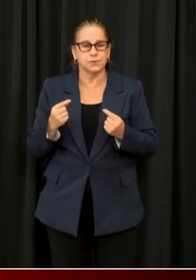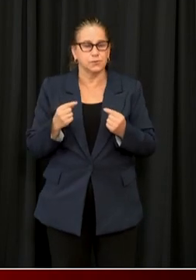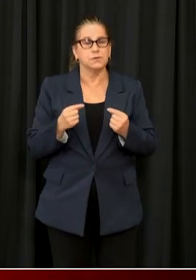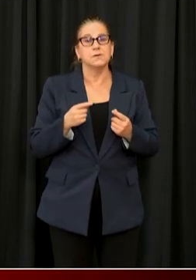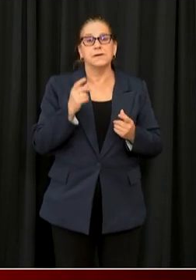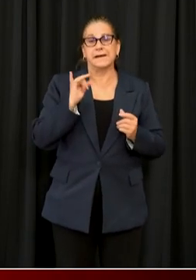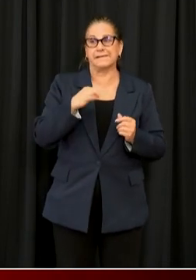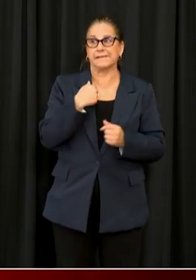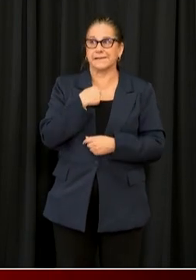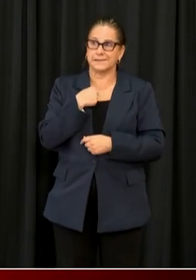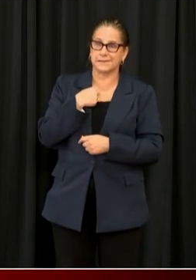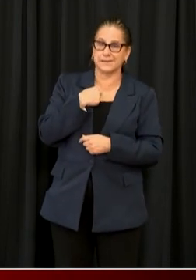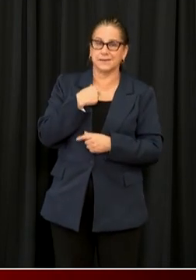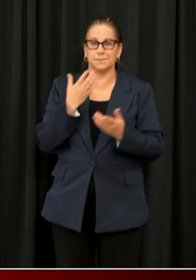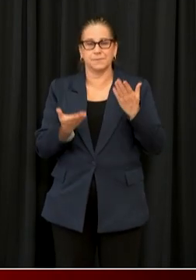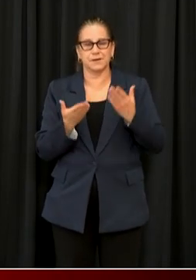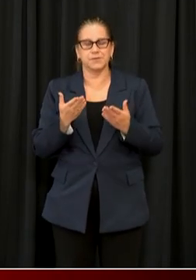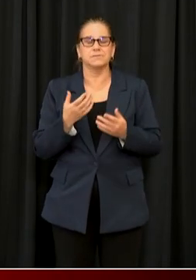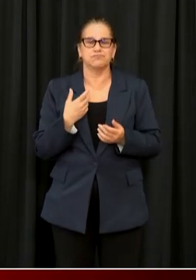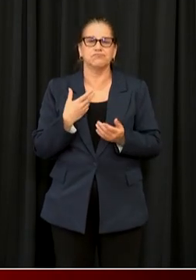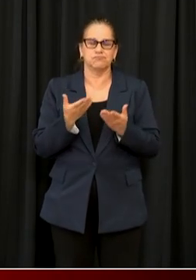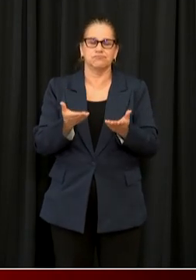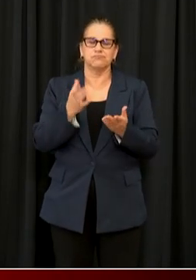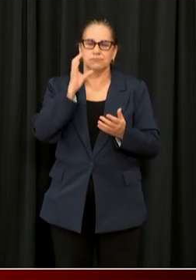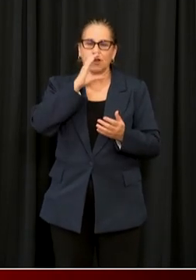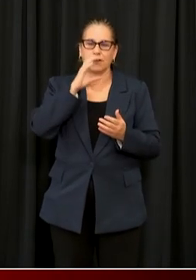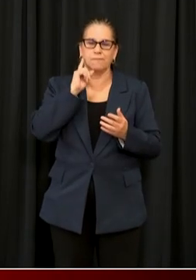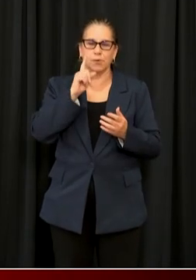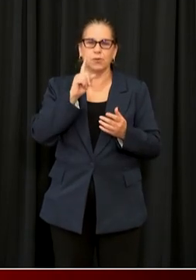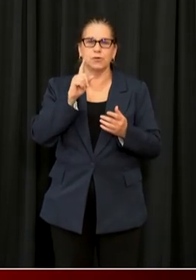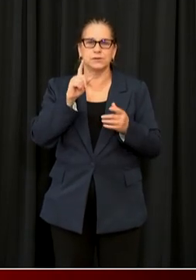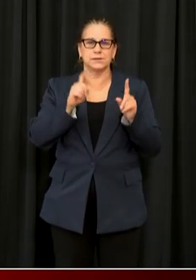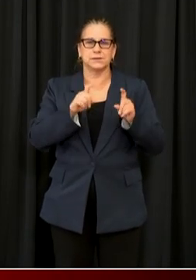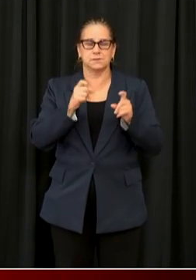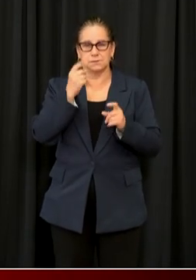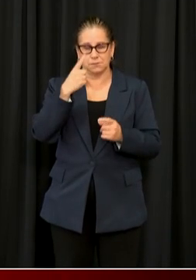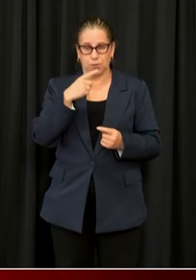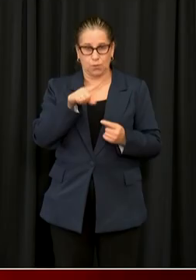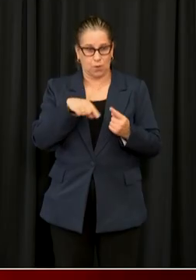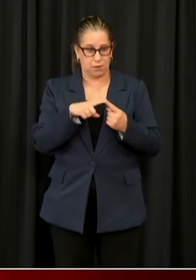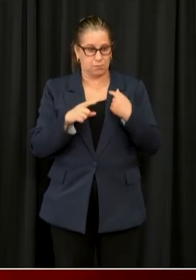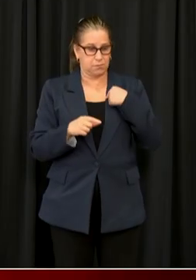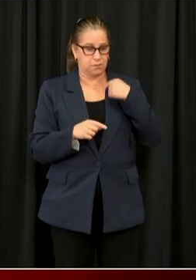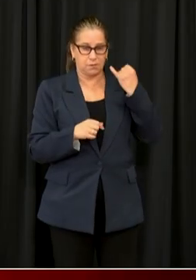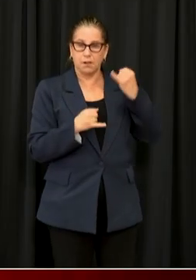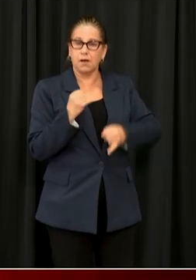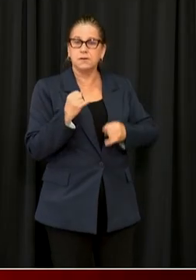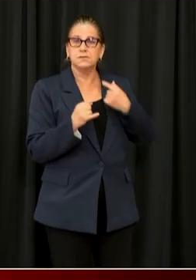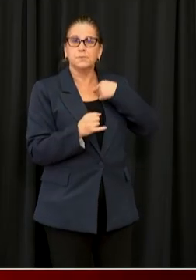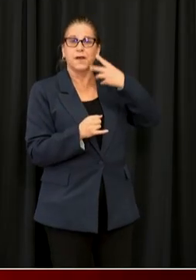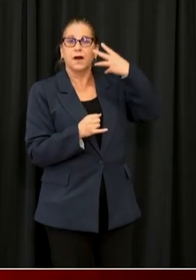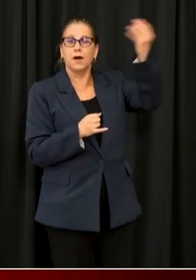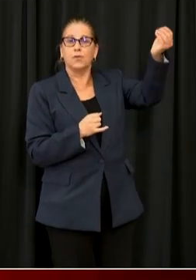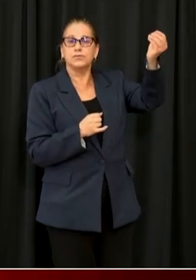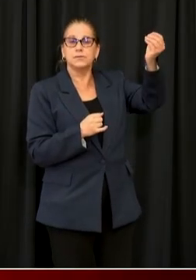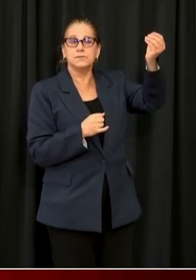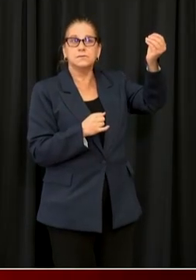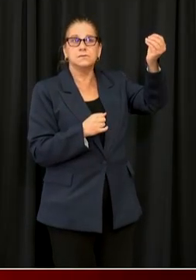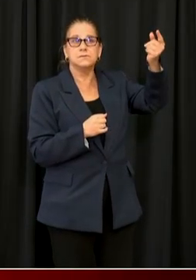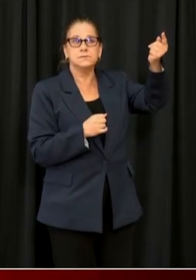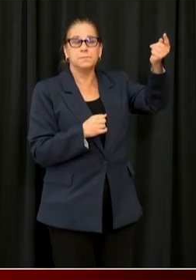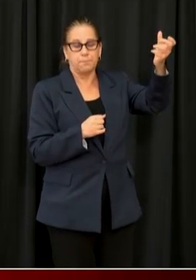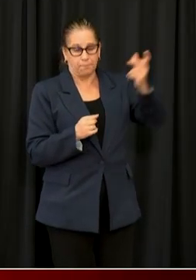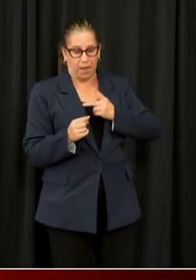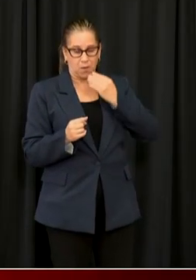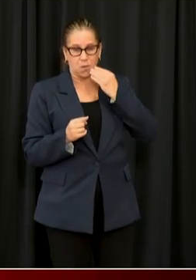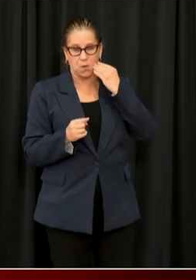is recommended that you wait for 3 to 5 days after having participated in those activities where your exposure may have